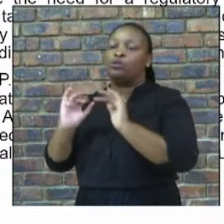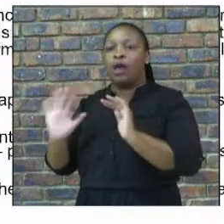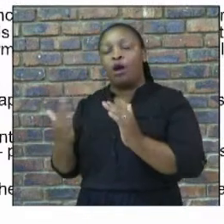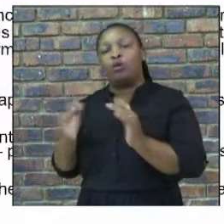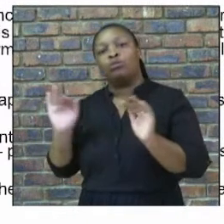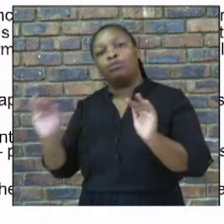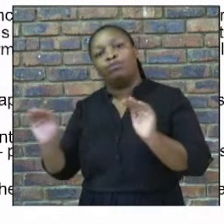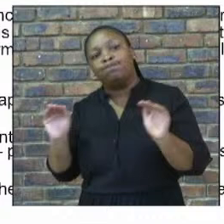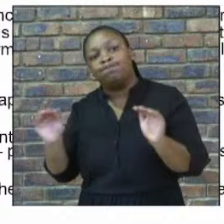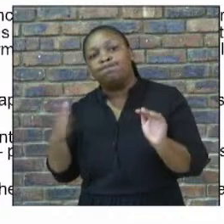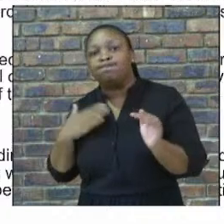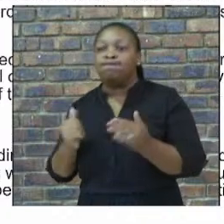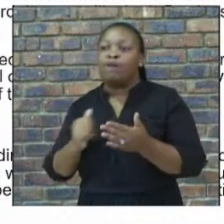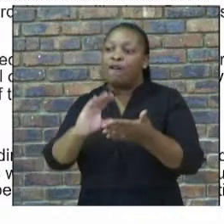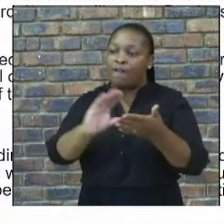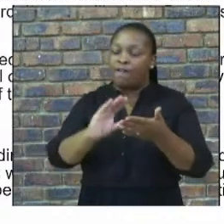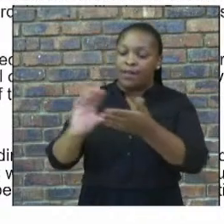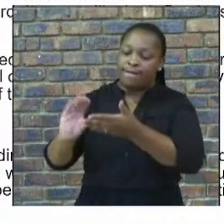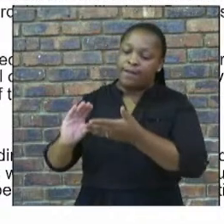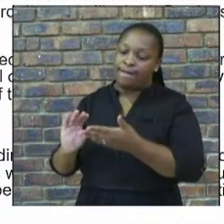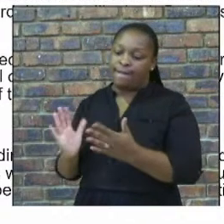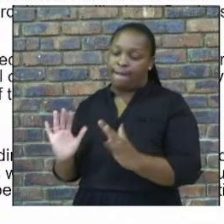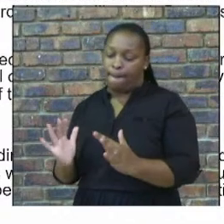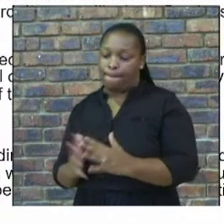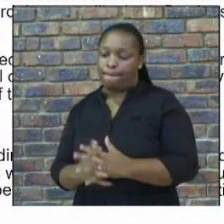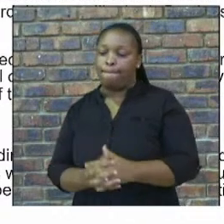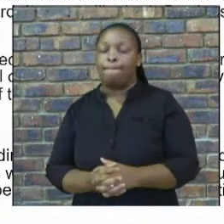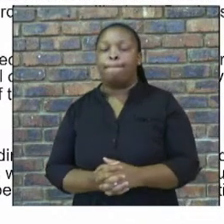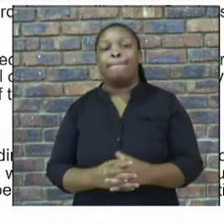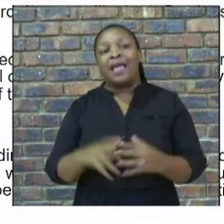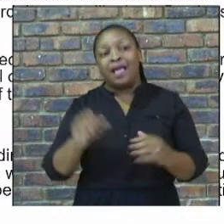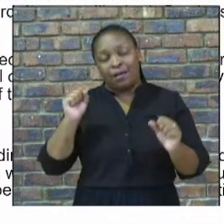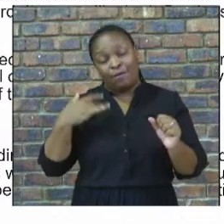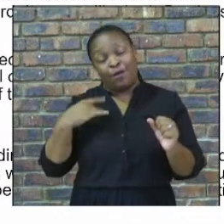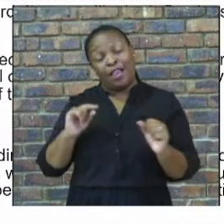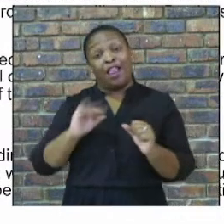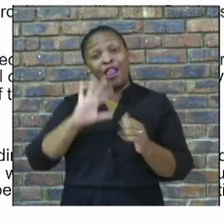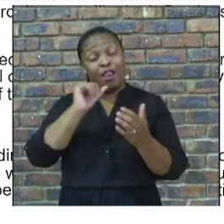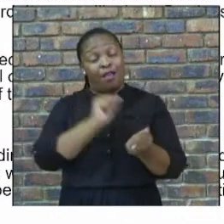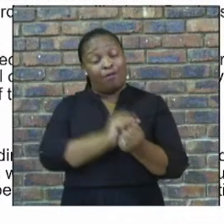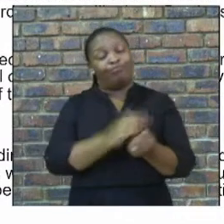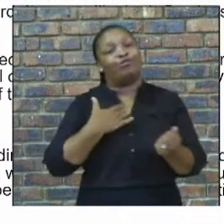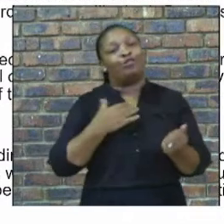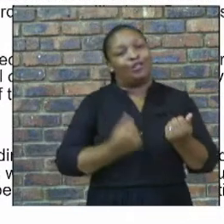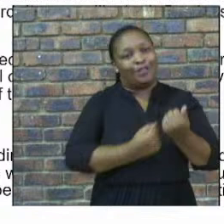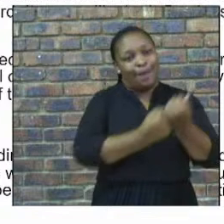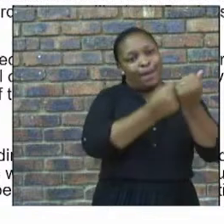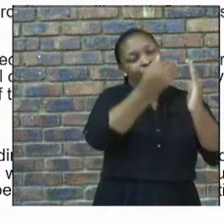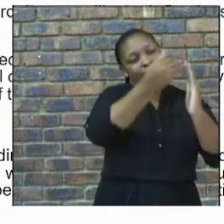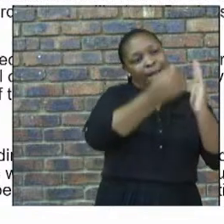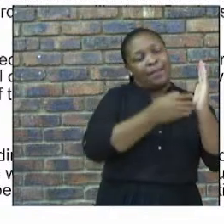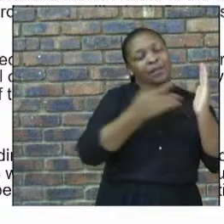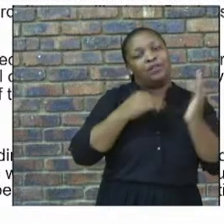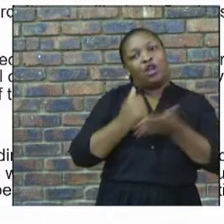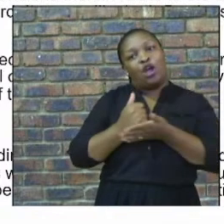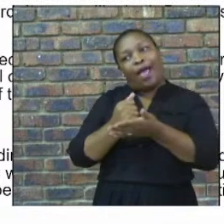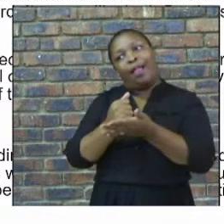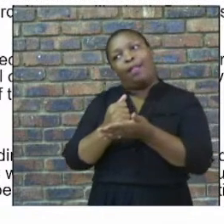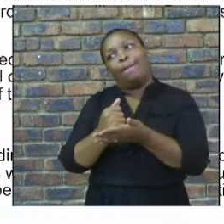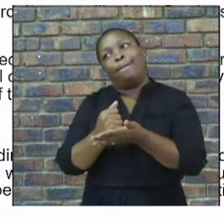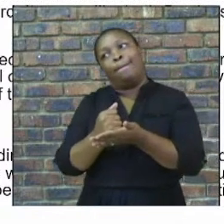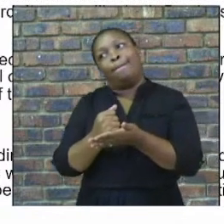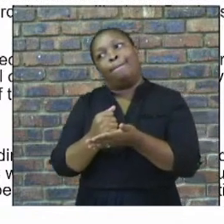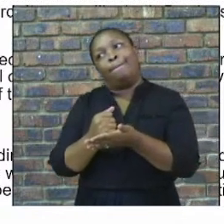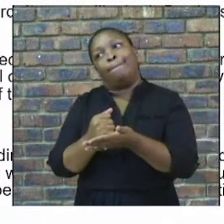we are saying. Mara in principle we support the bill, or it's going to help to